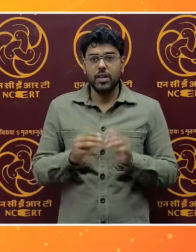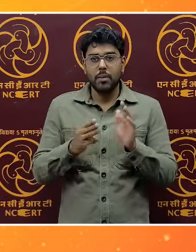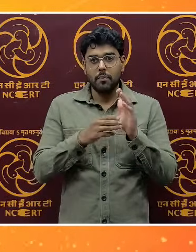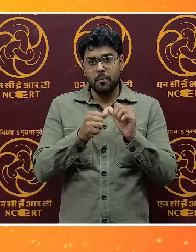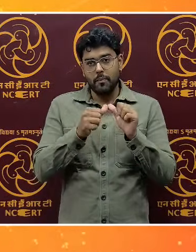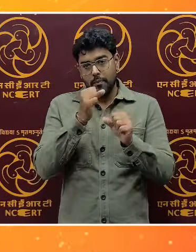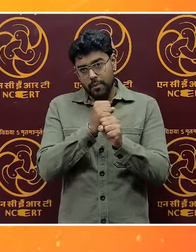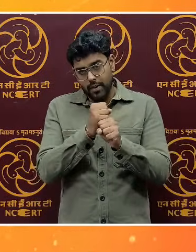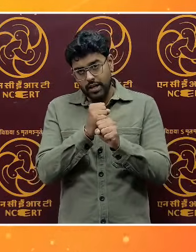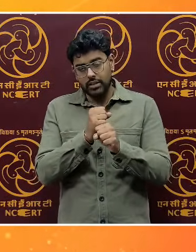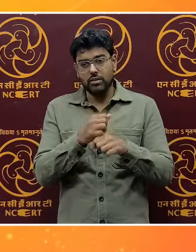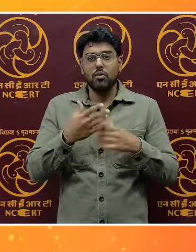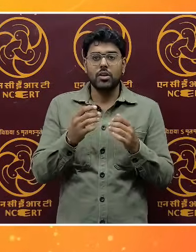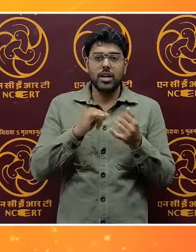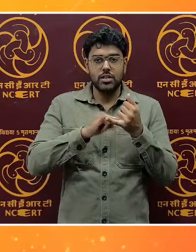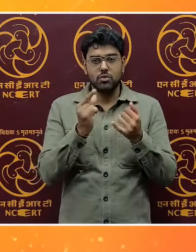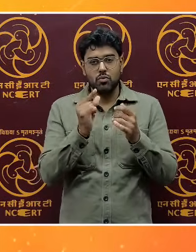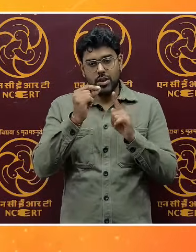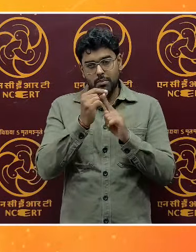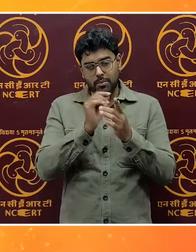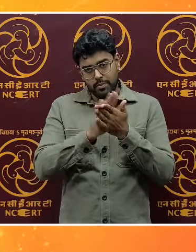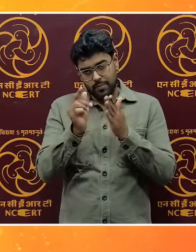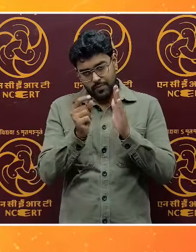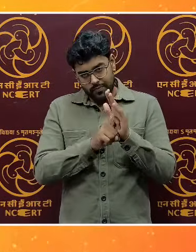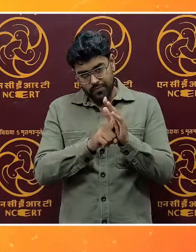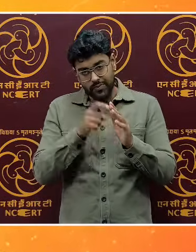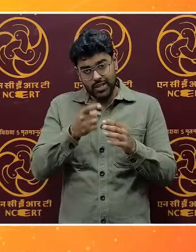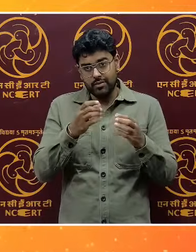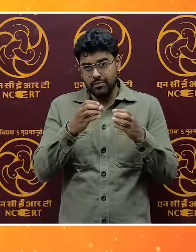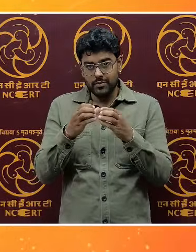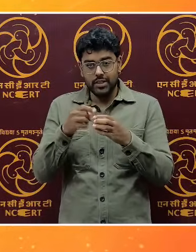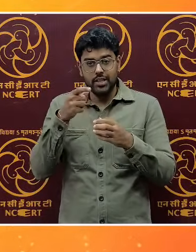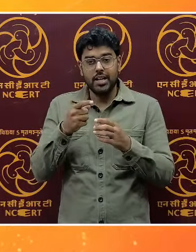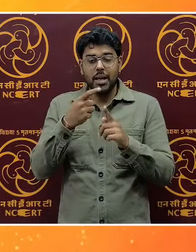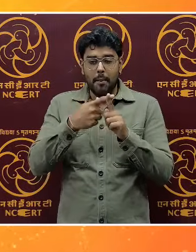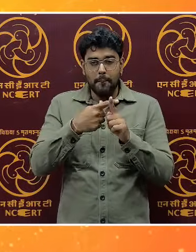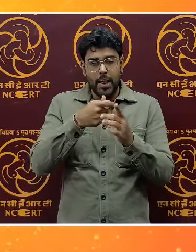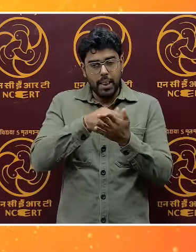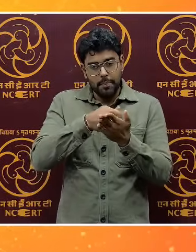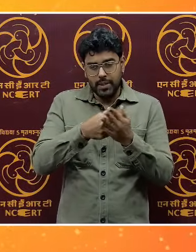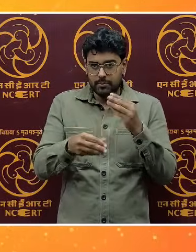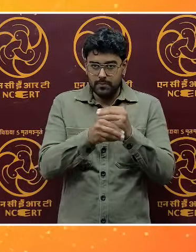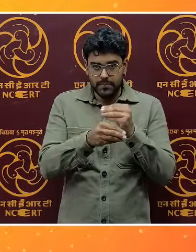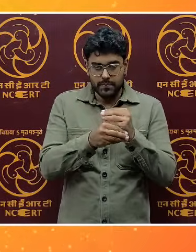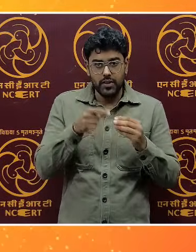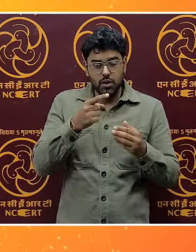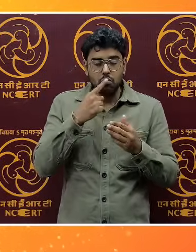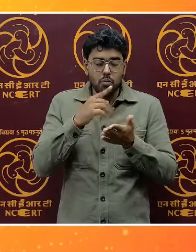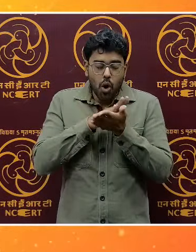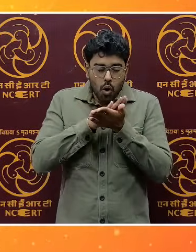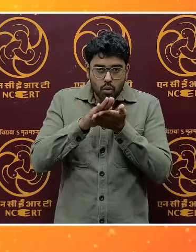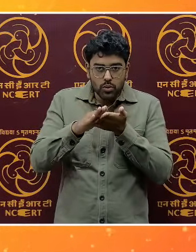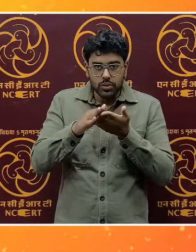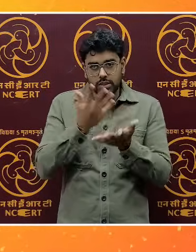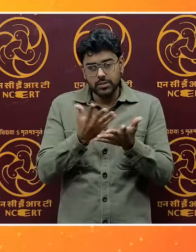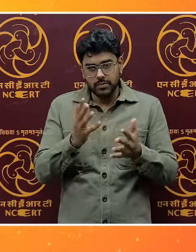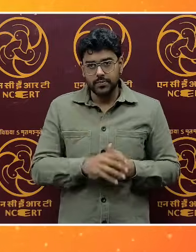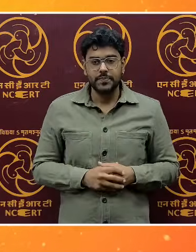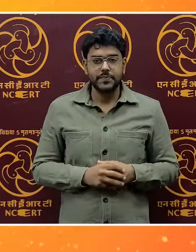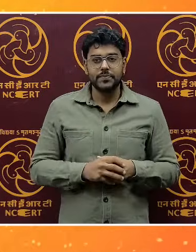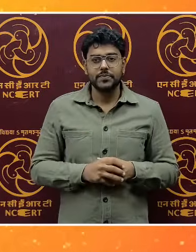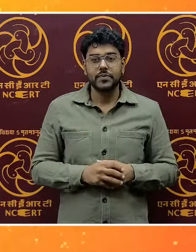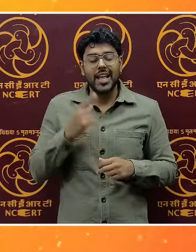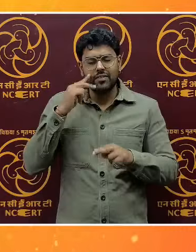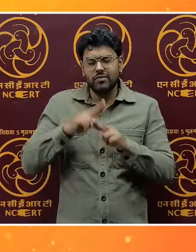magnesium, all sulfur. right? So they are classified as elements, and it's a pure substance. Okay, so then